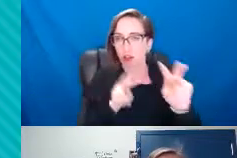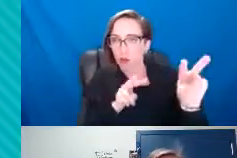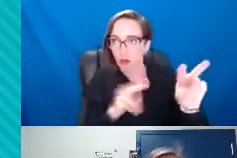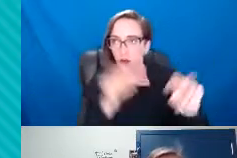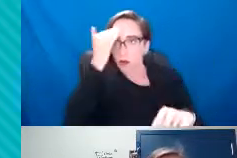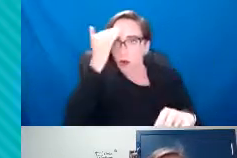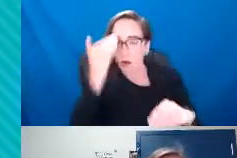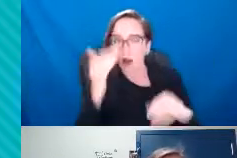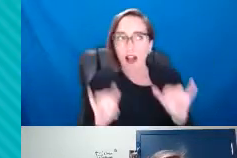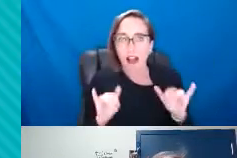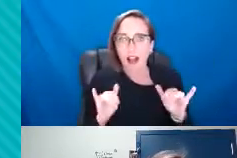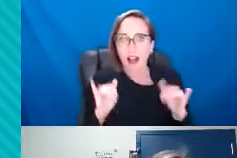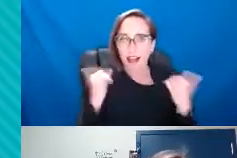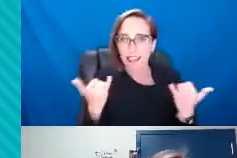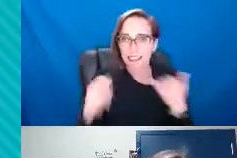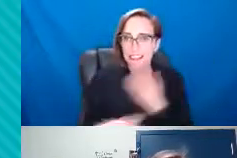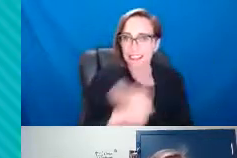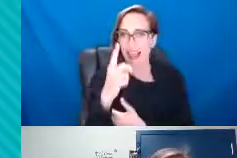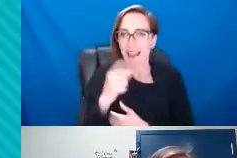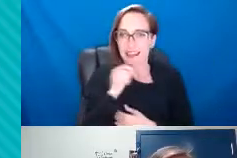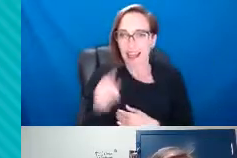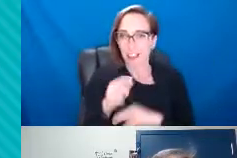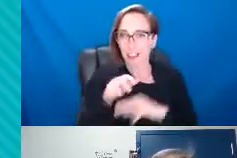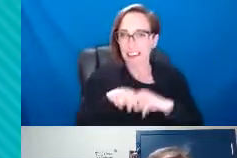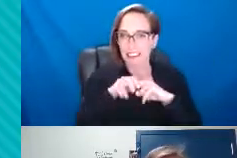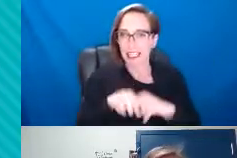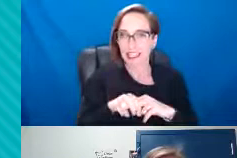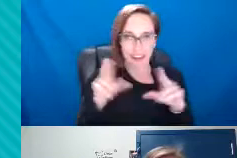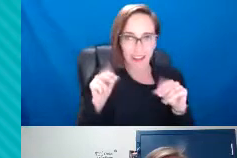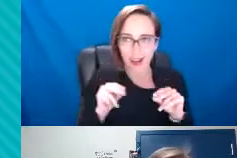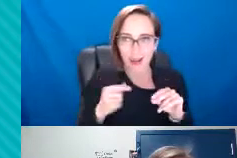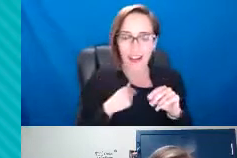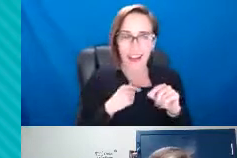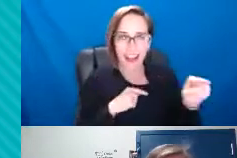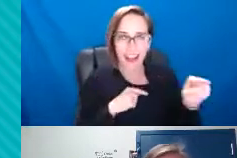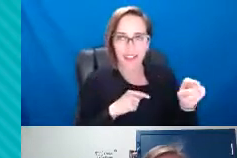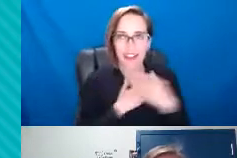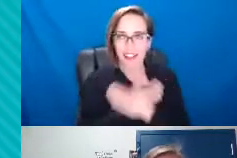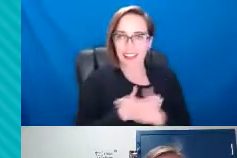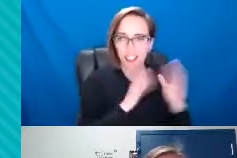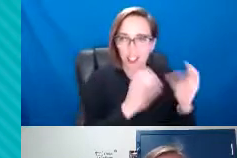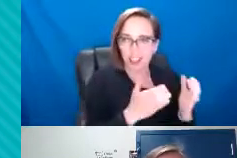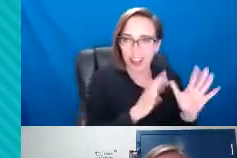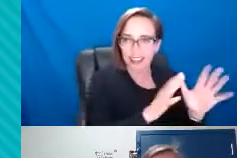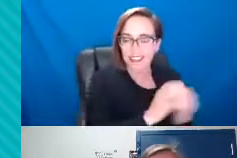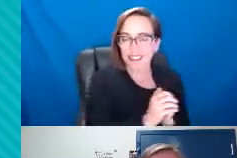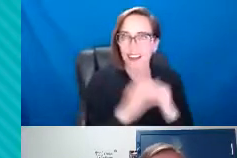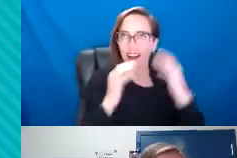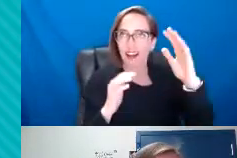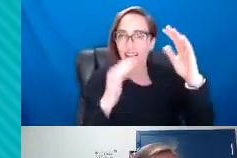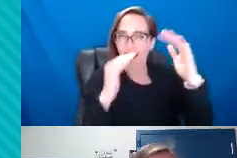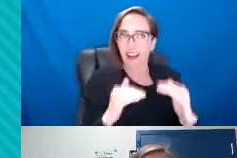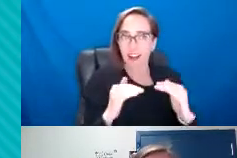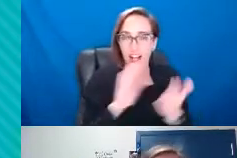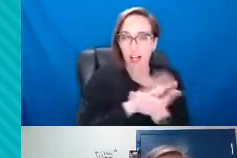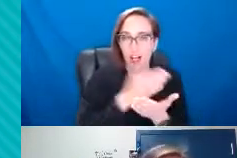hey, today I'm not going to just sit. I'm going to go to leisure class. I'm going to go to cooking class. I'm going